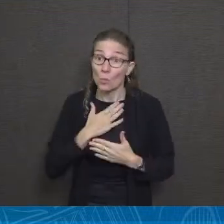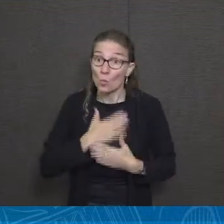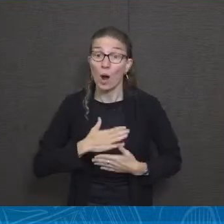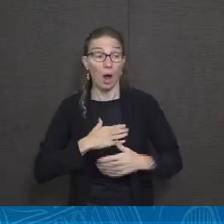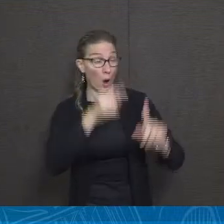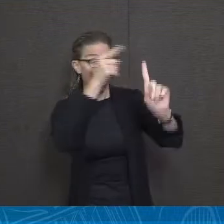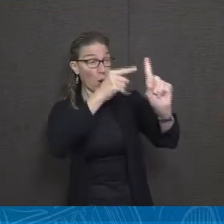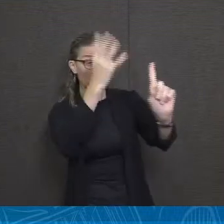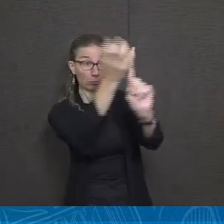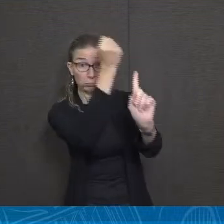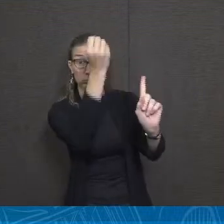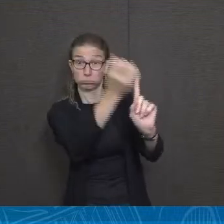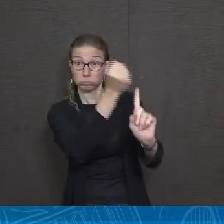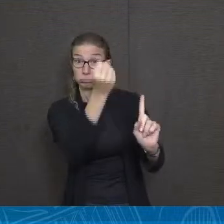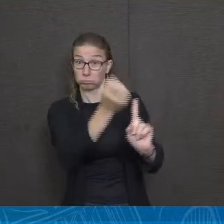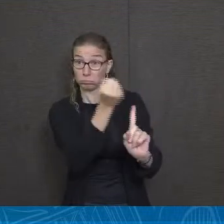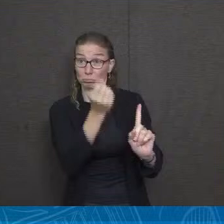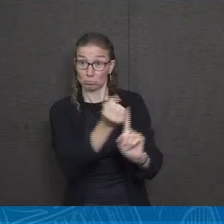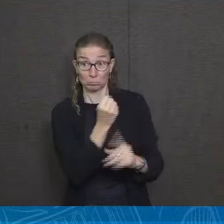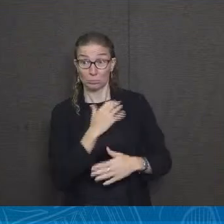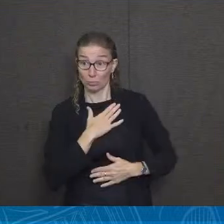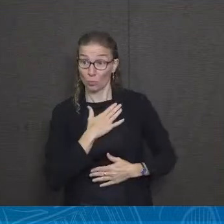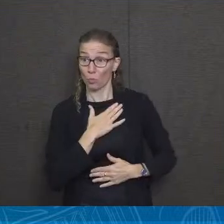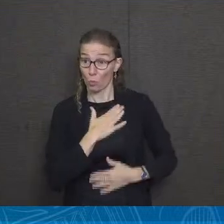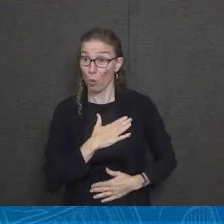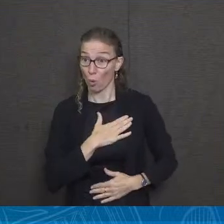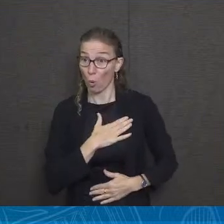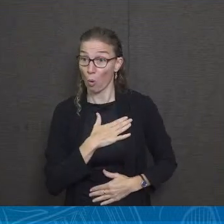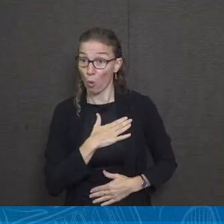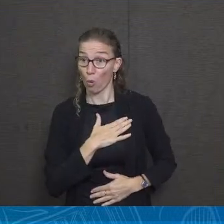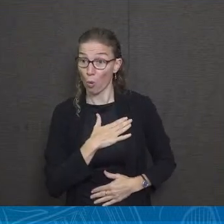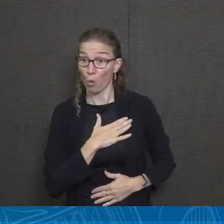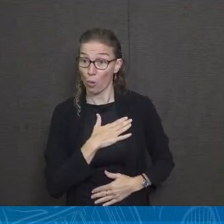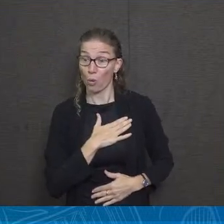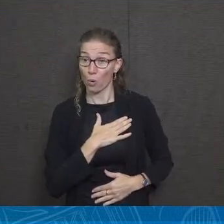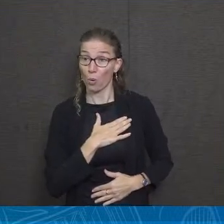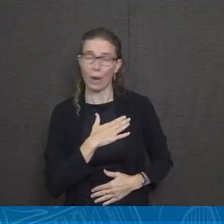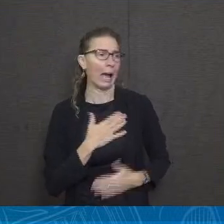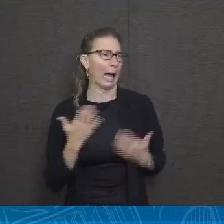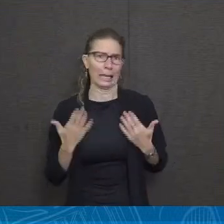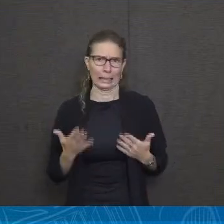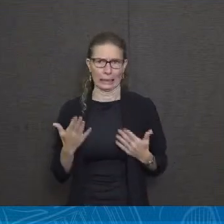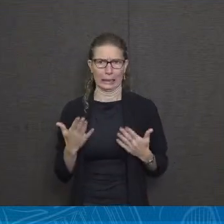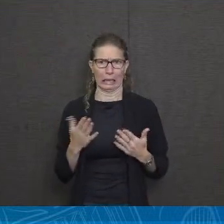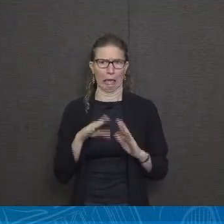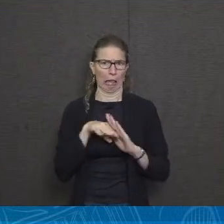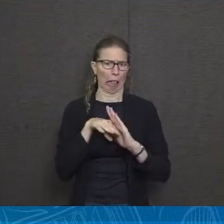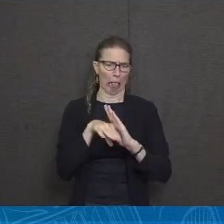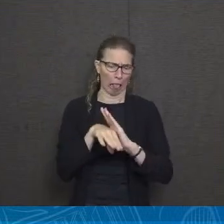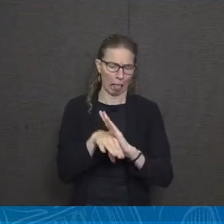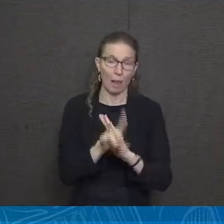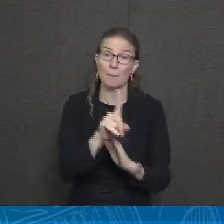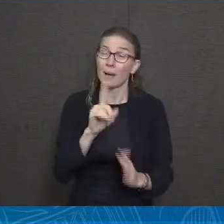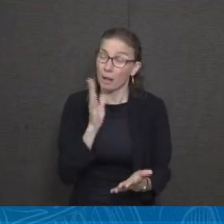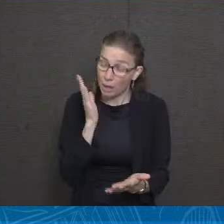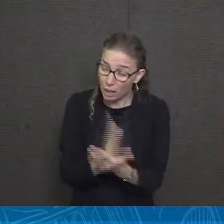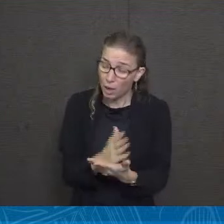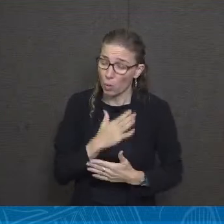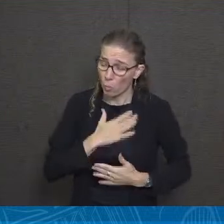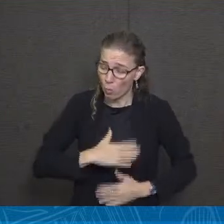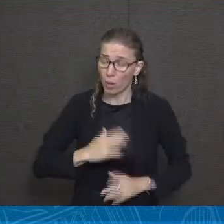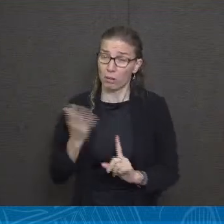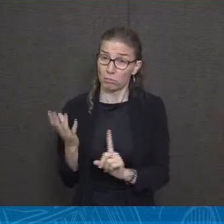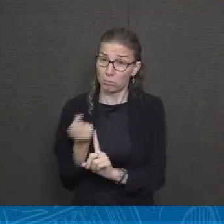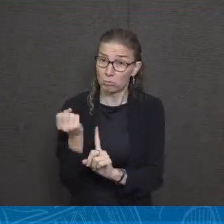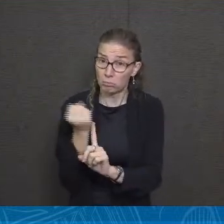which, as Marco has said, we're possibly not going in the right direction at the moment, but if we're serious about achieving them, then we need to